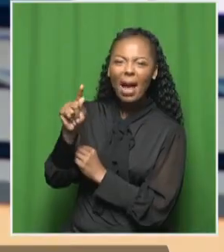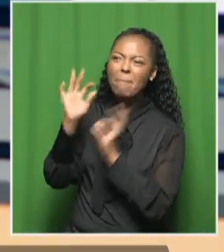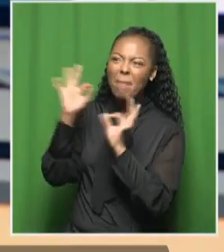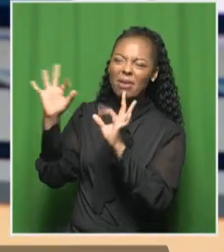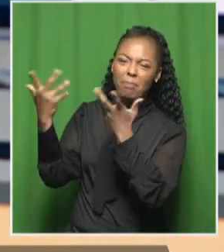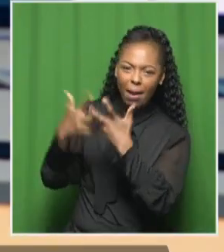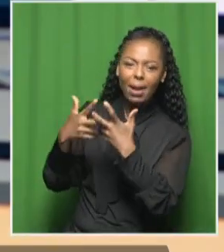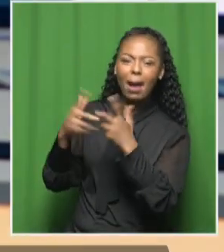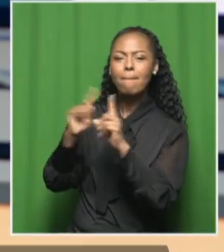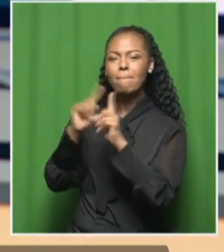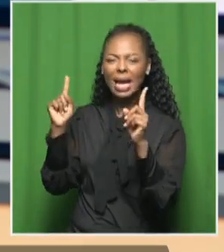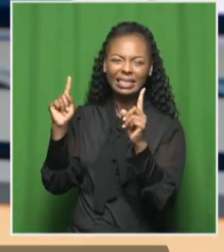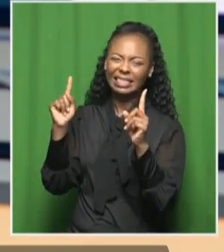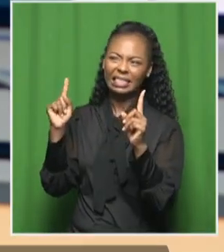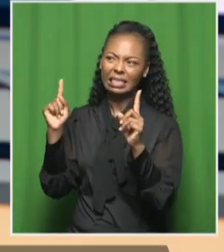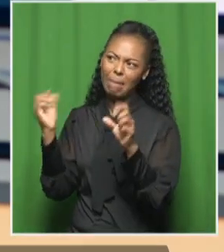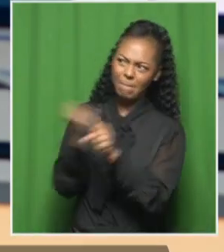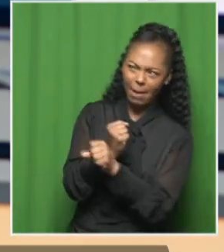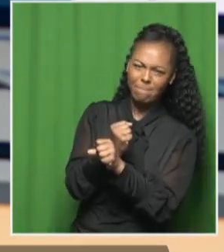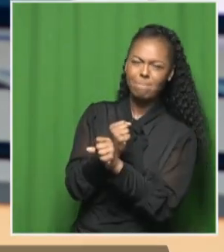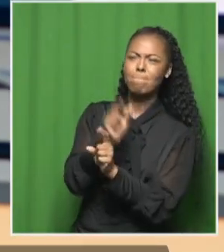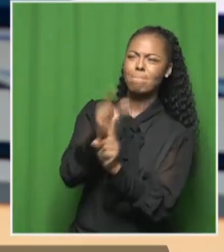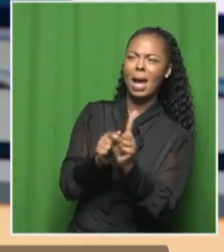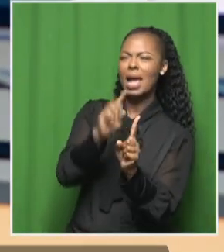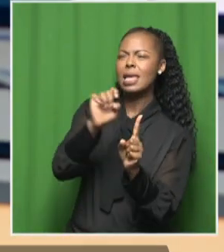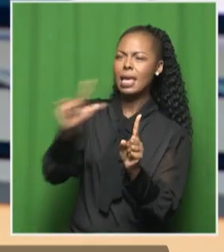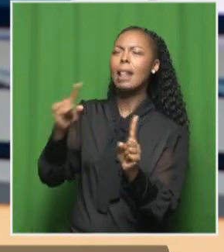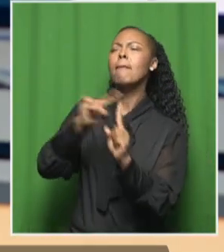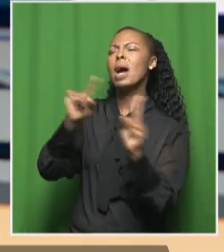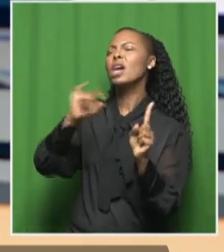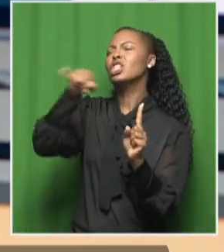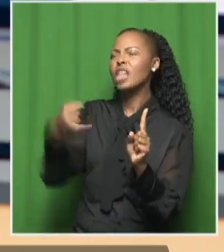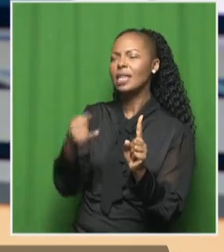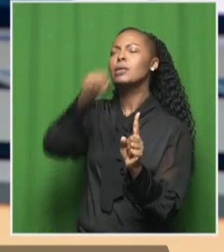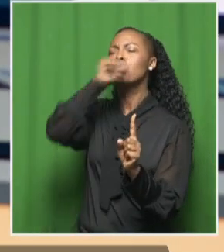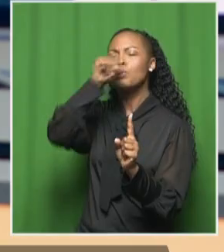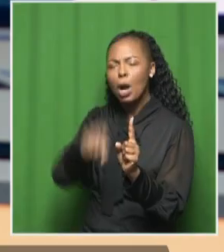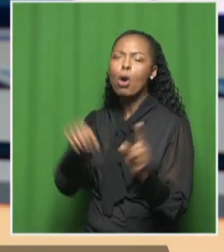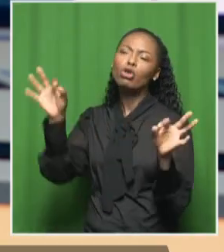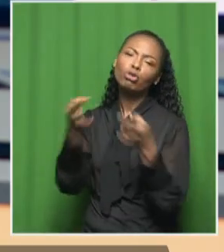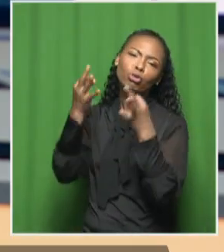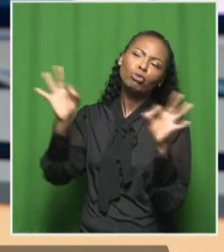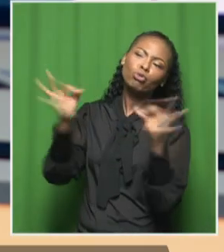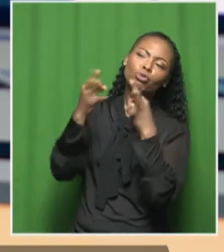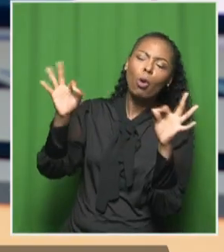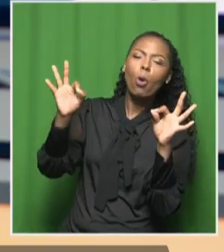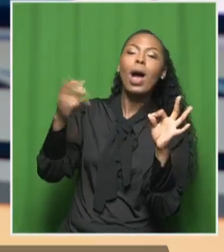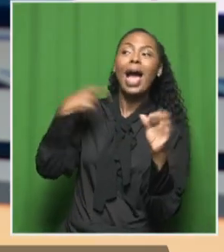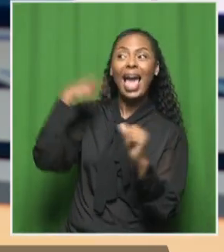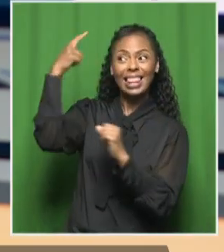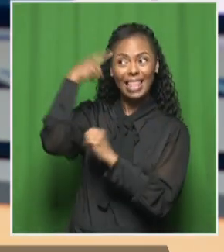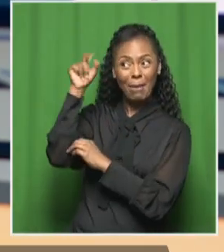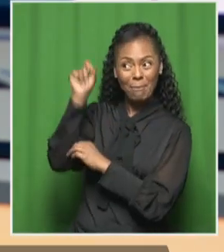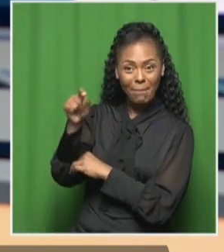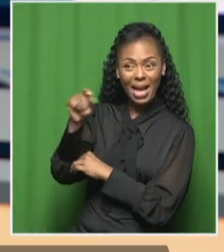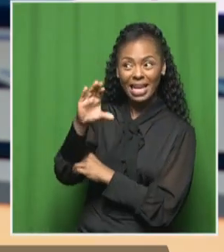quite register Johnny Gill, but I just thought I liked the song, I liked the vibe. And I think on that same